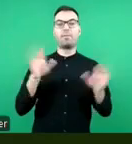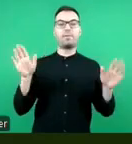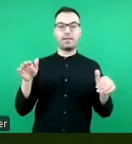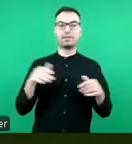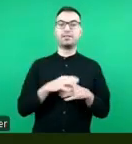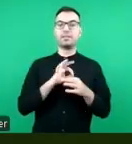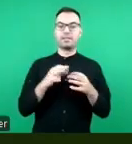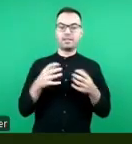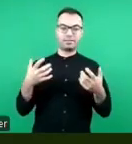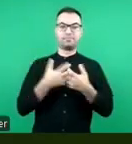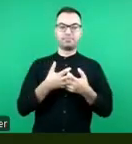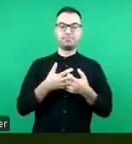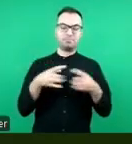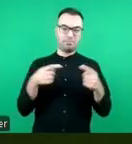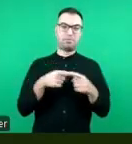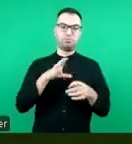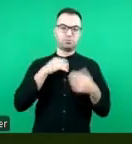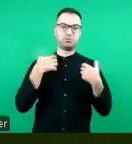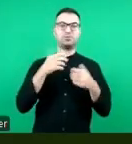interact in the disturbed landscape.